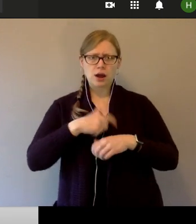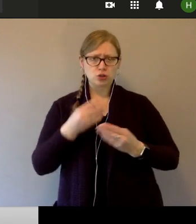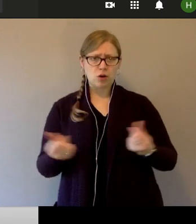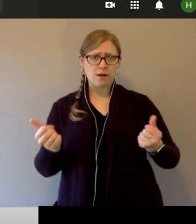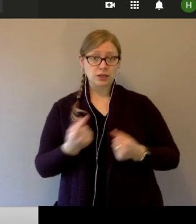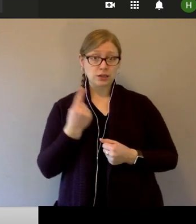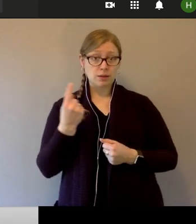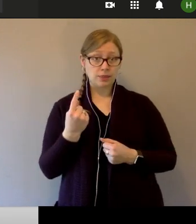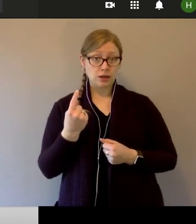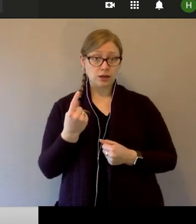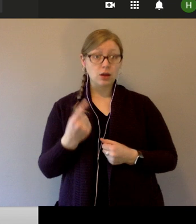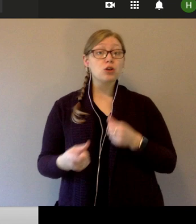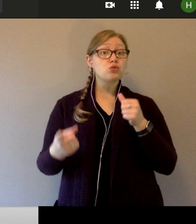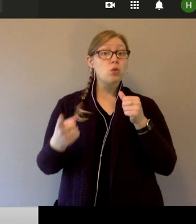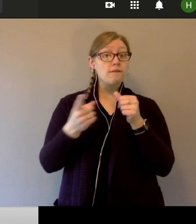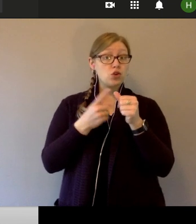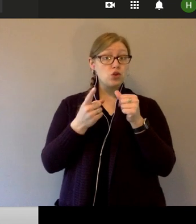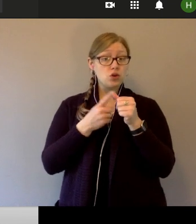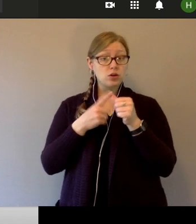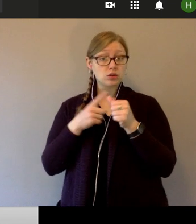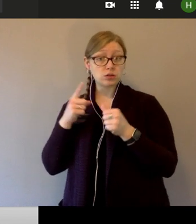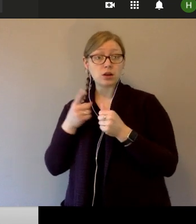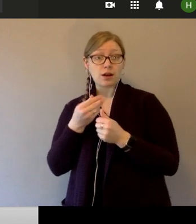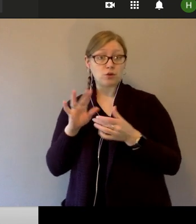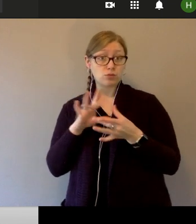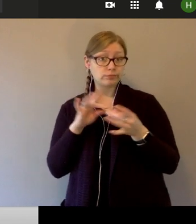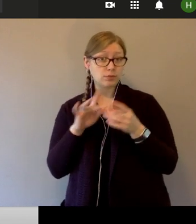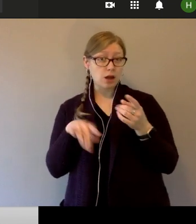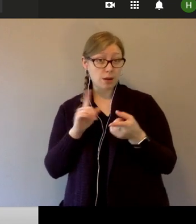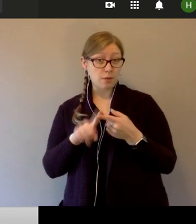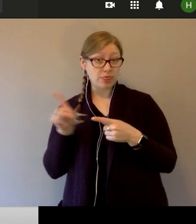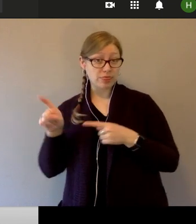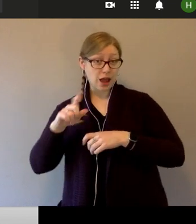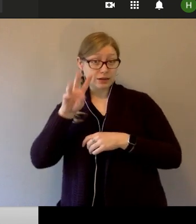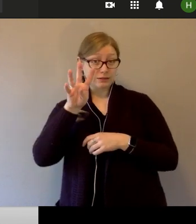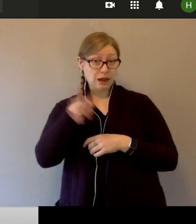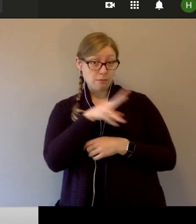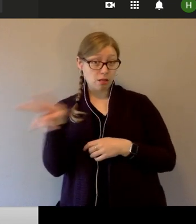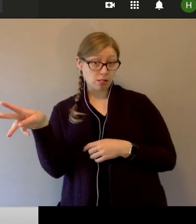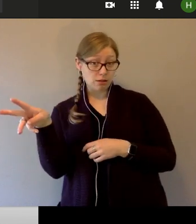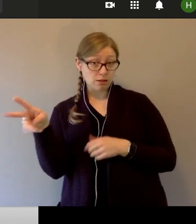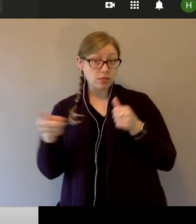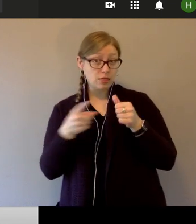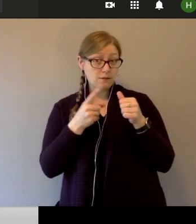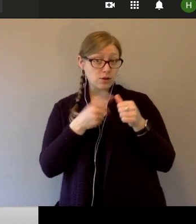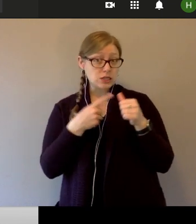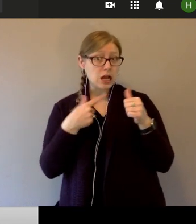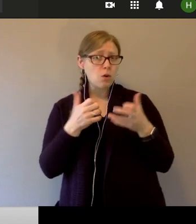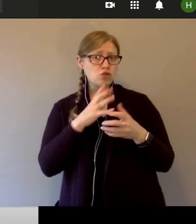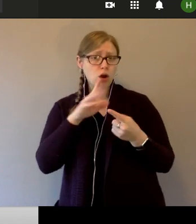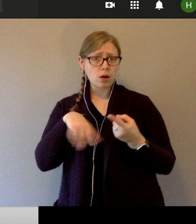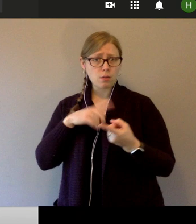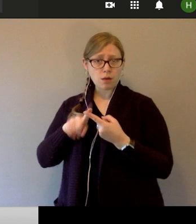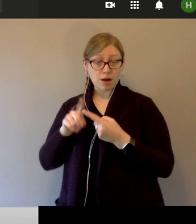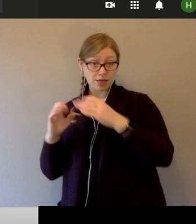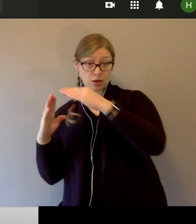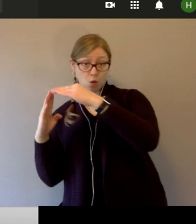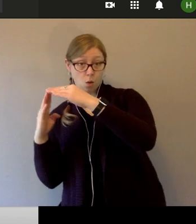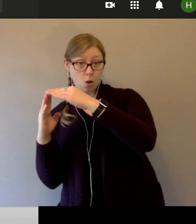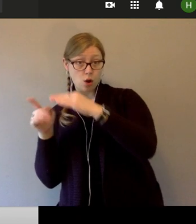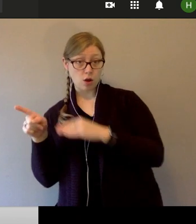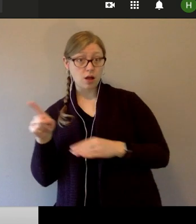the reference table they provided for this assignment. And the first thing I'm going to point out is this letter theta.